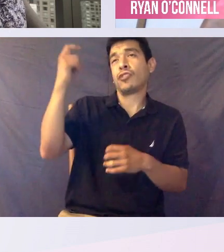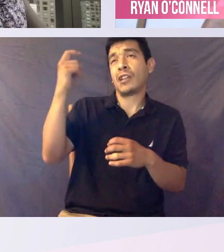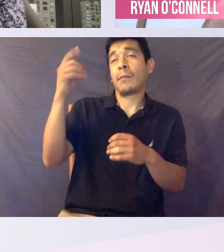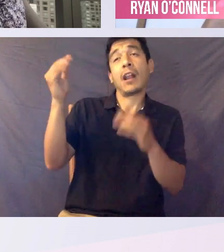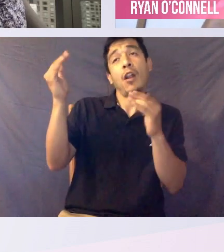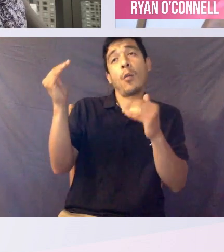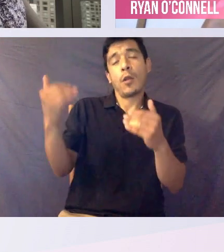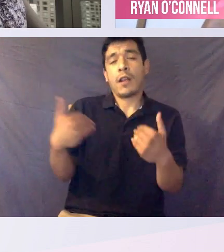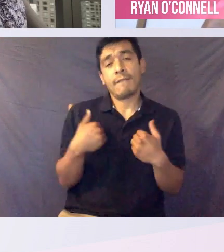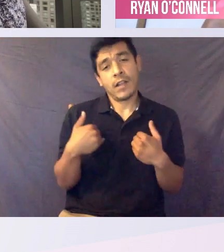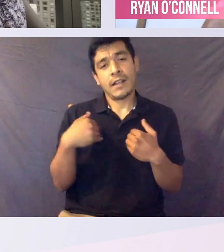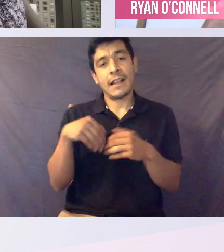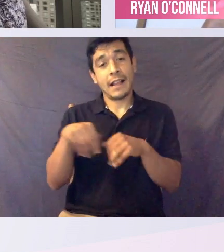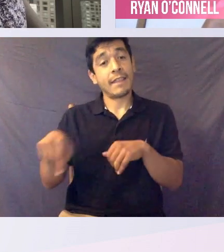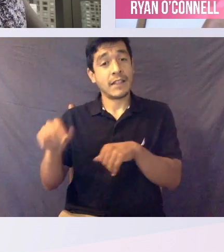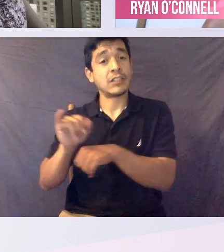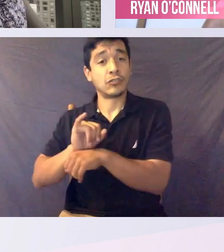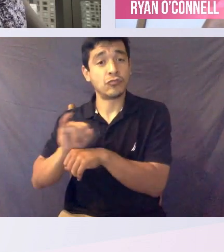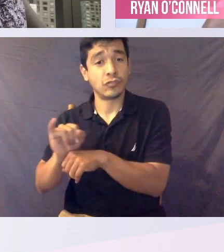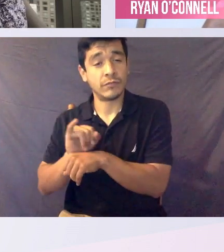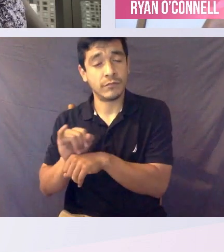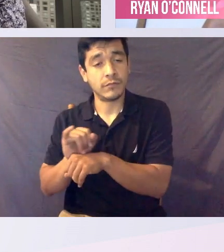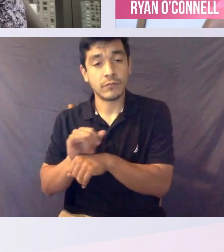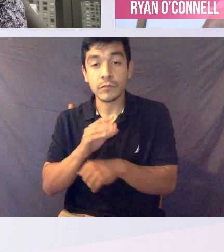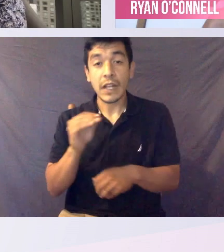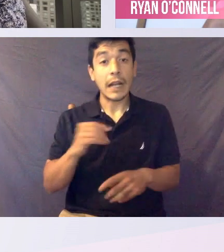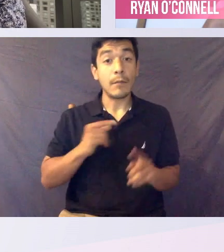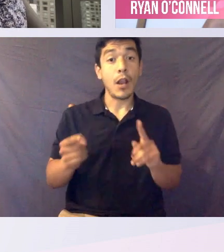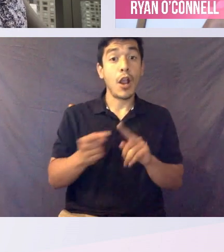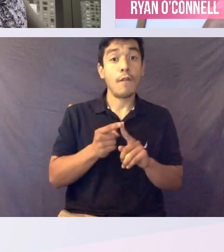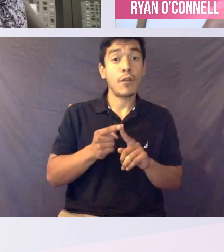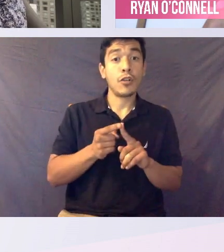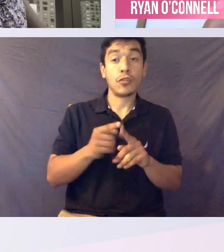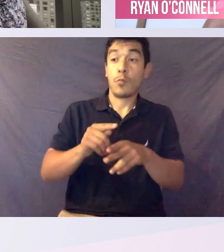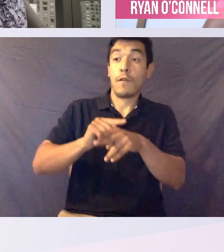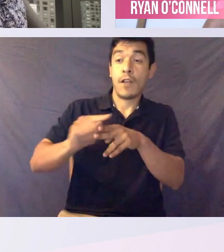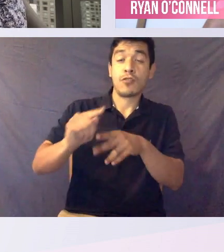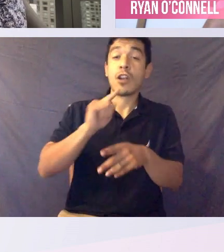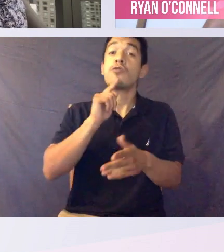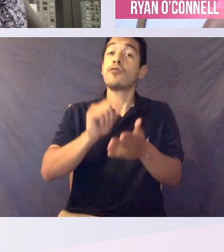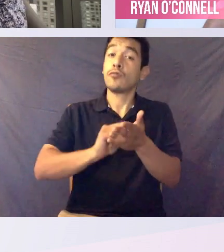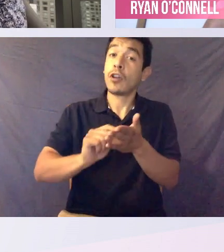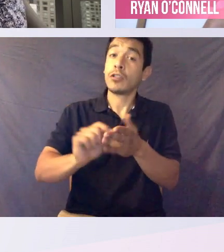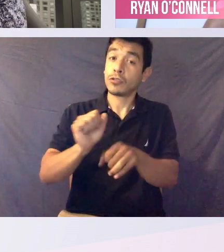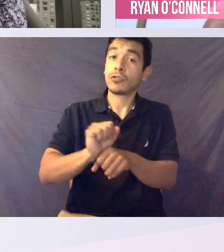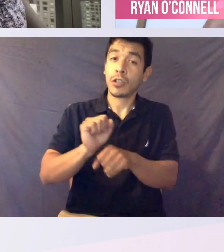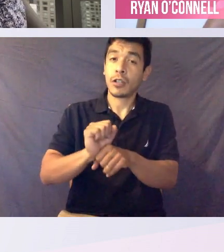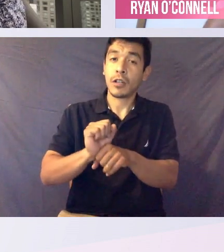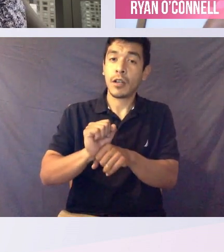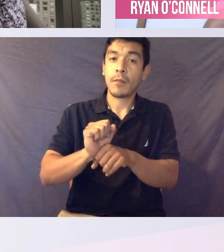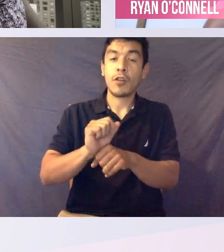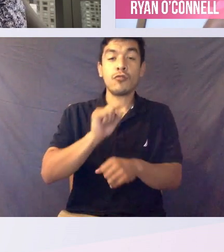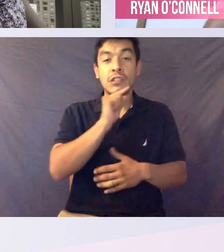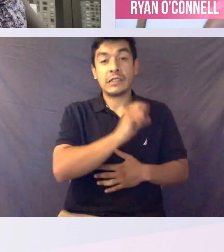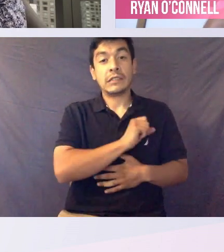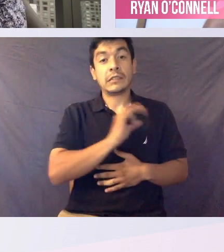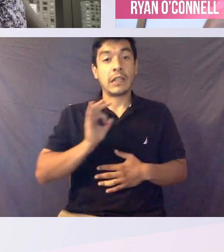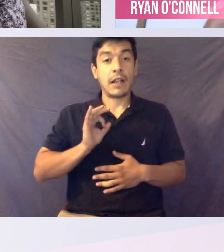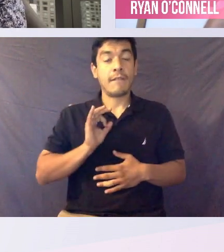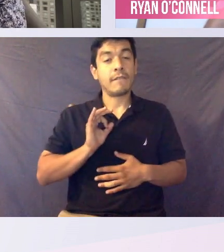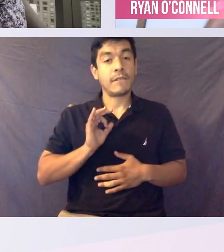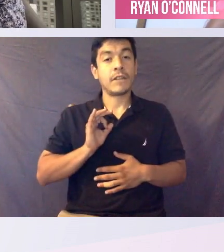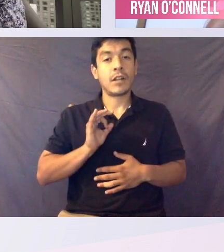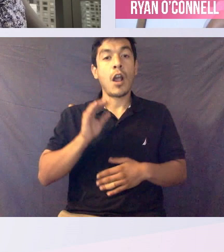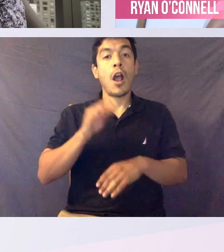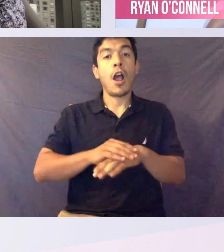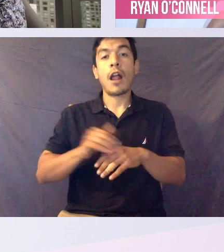have in this industry. And then my first professional writing job was being staffed on a